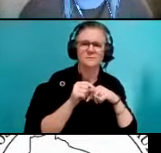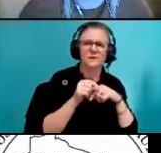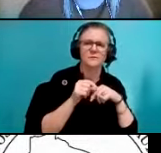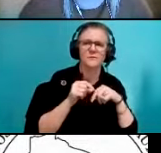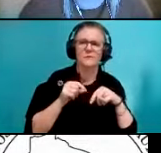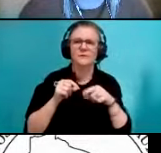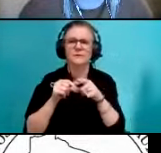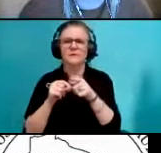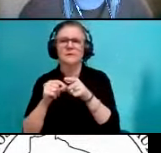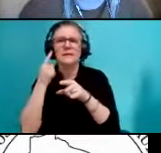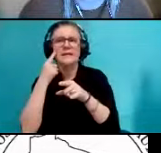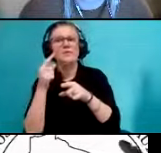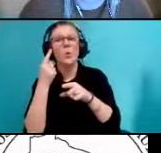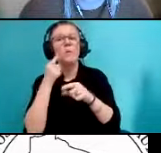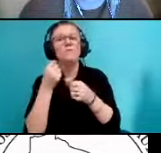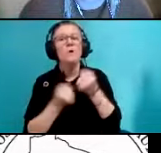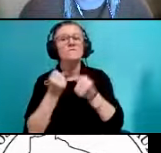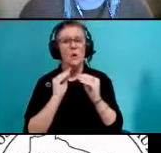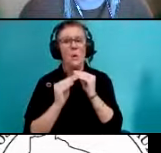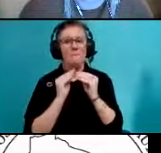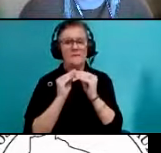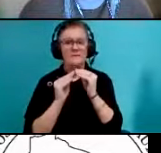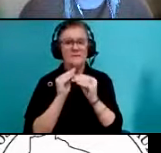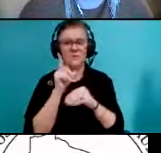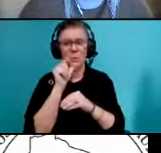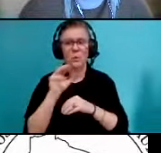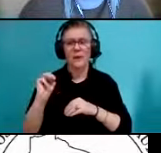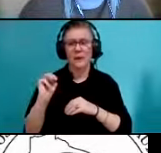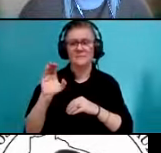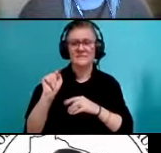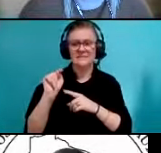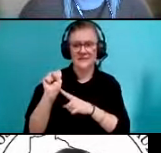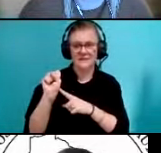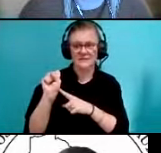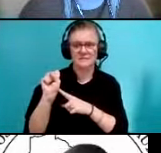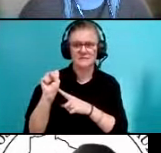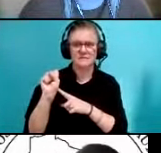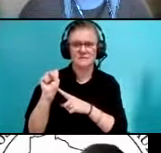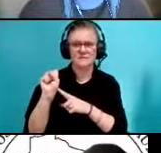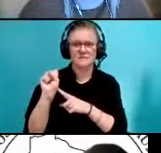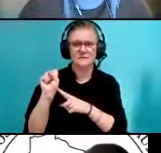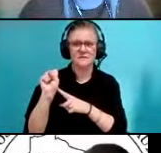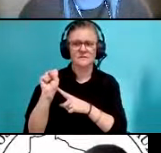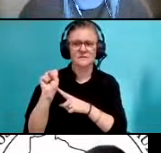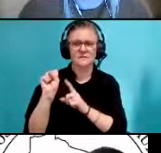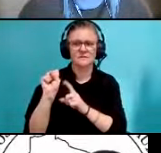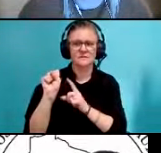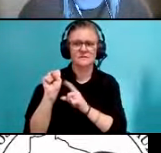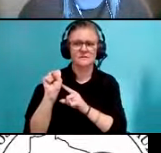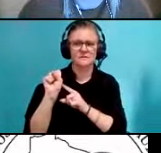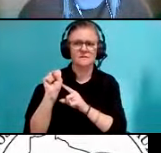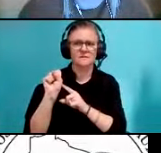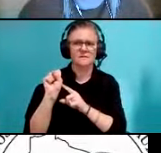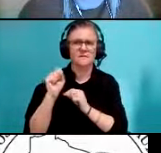I think for the most part, and Jeff Sponcia can jump in if he wants, but I think they